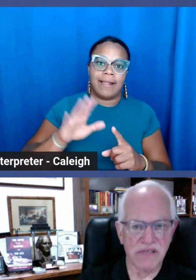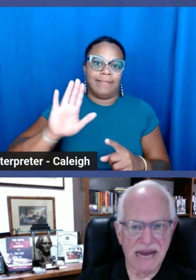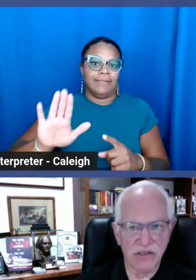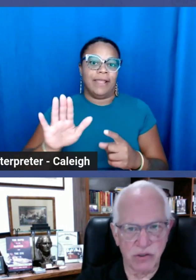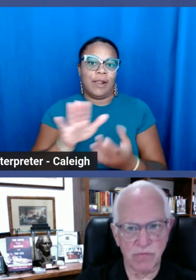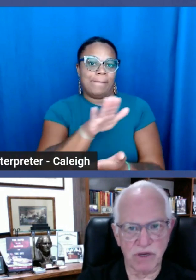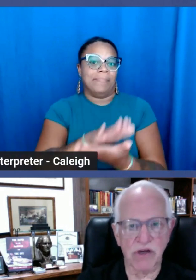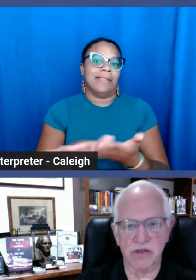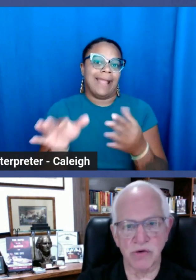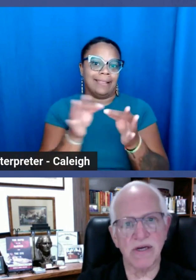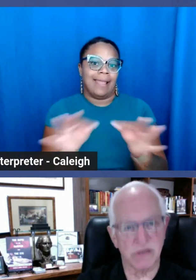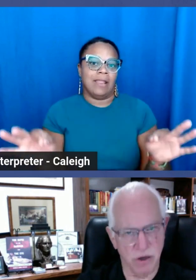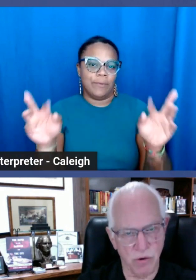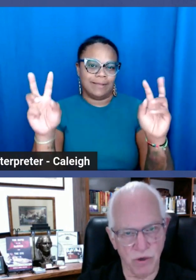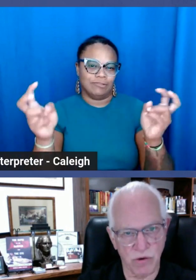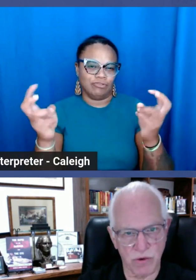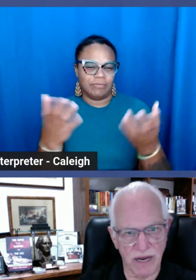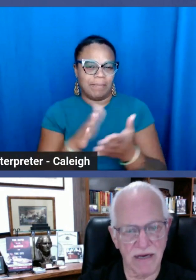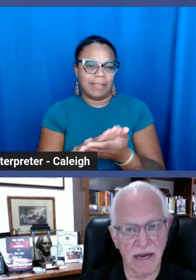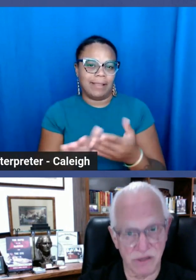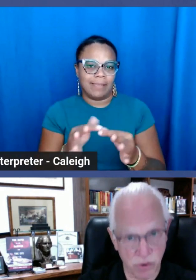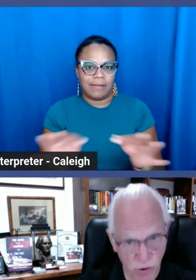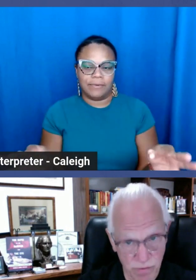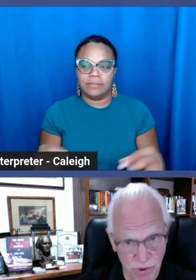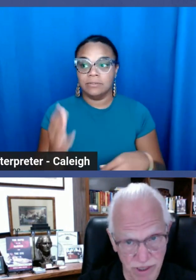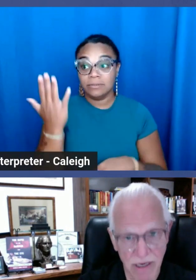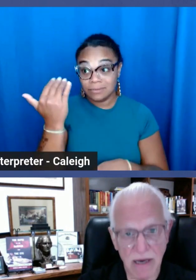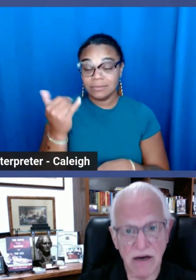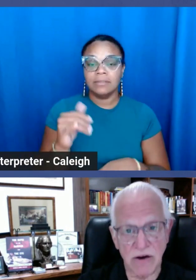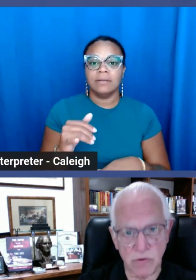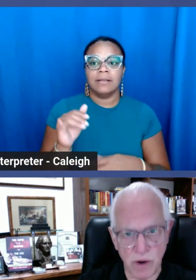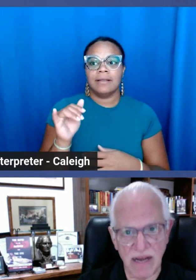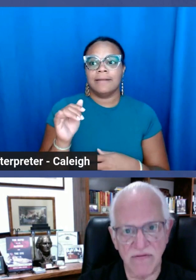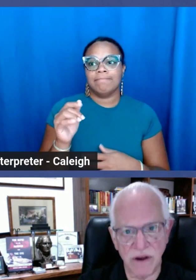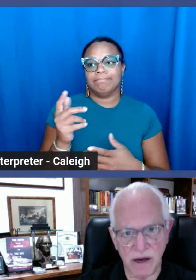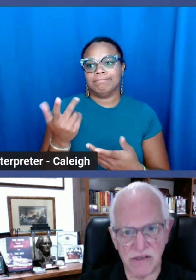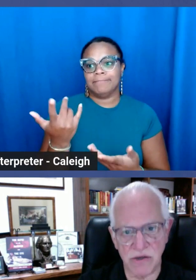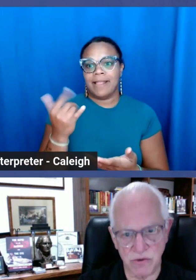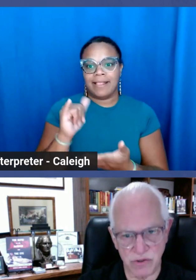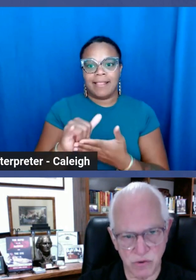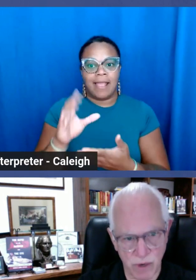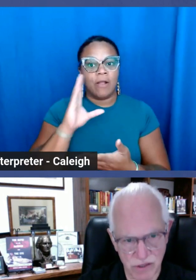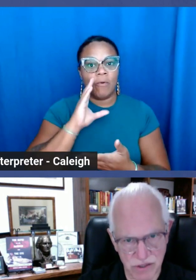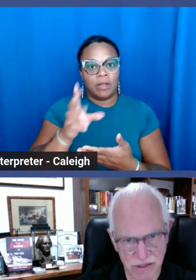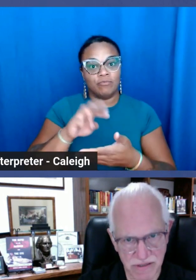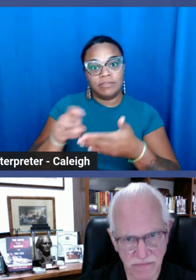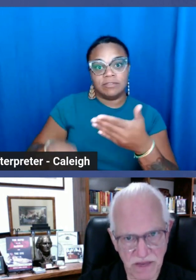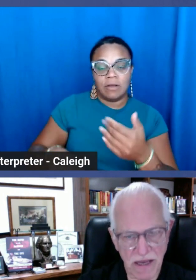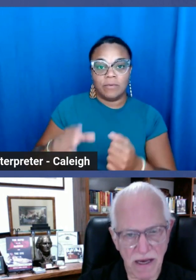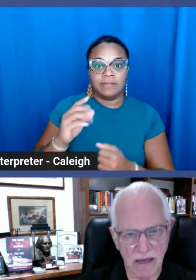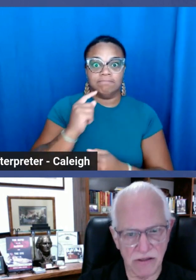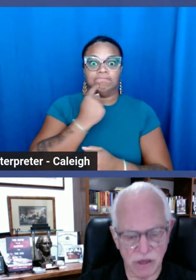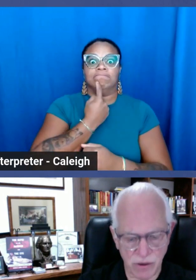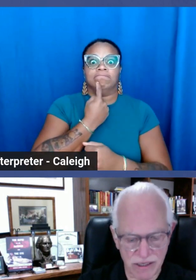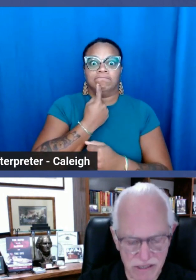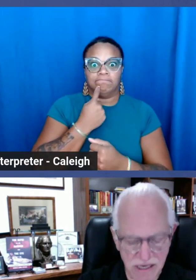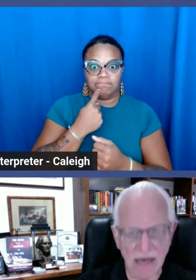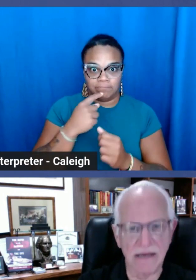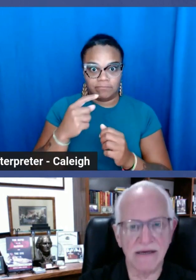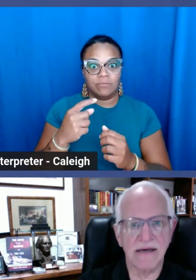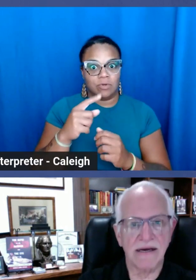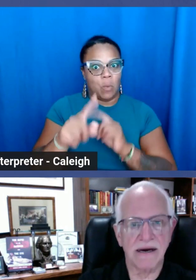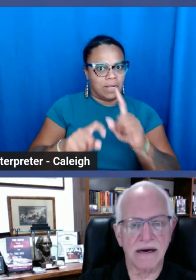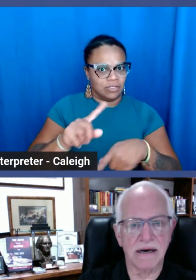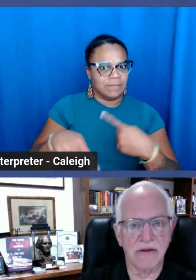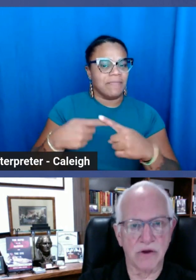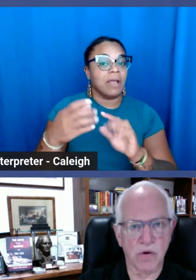of the statute, because doing so would create, as the court put it, grave constitutional questions. And so